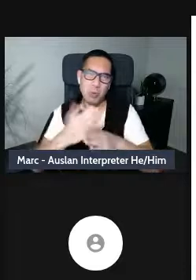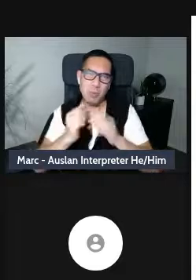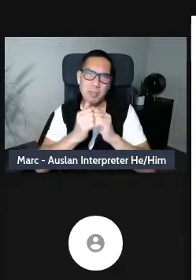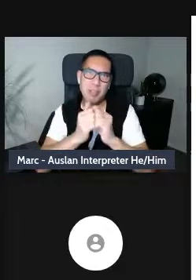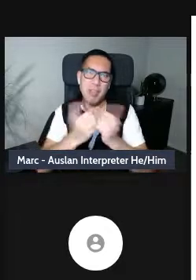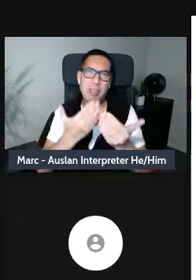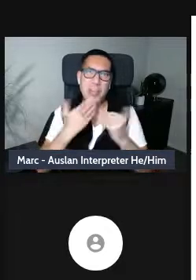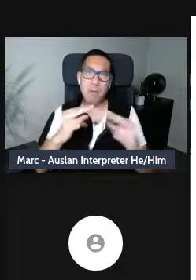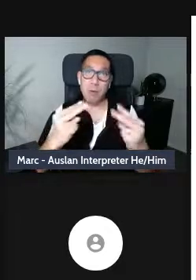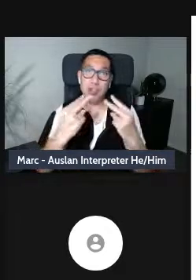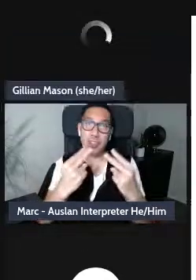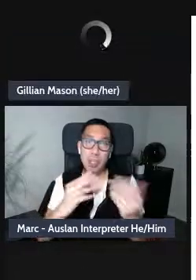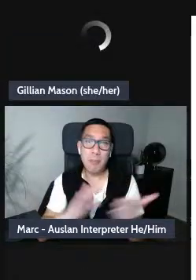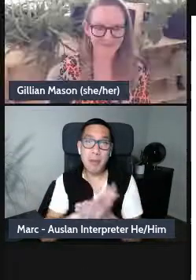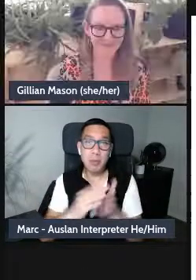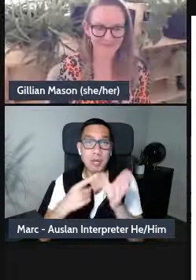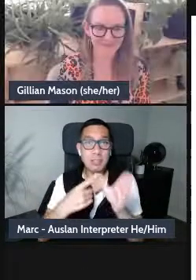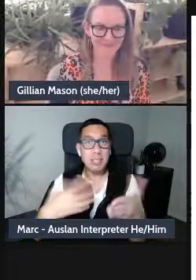any questions.